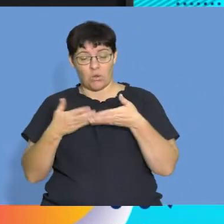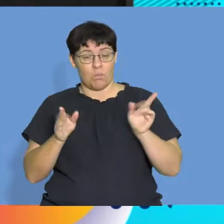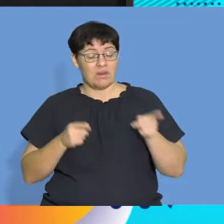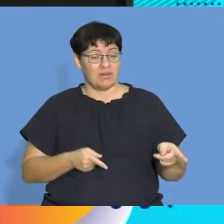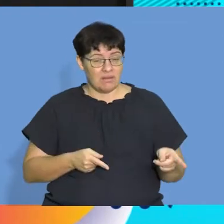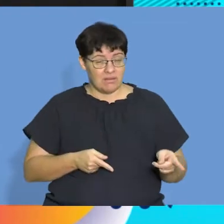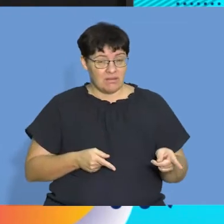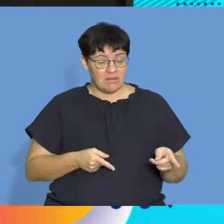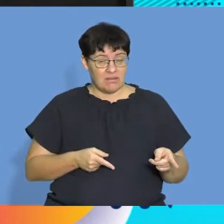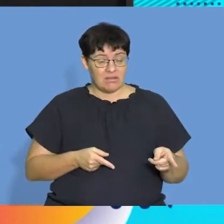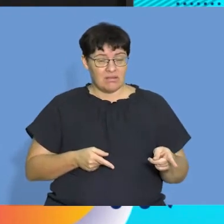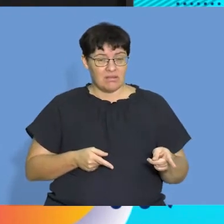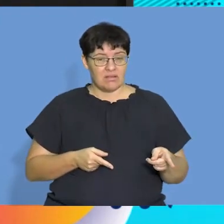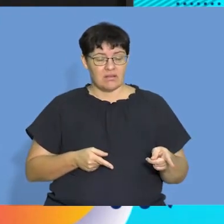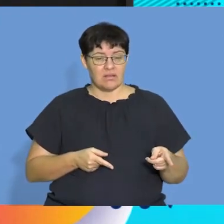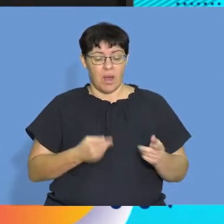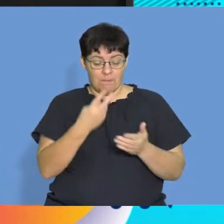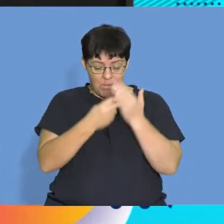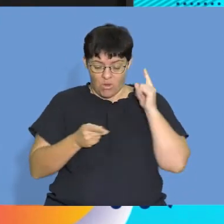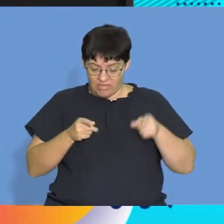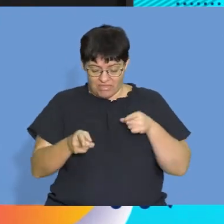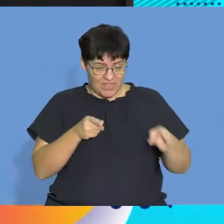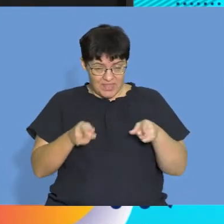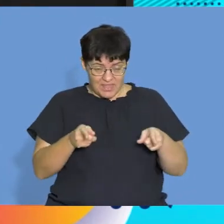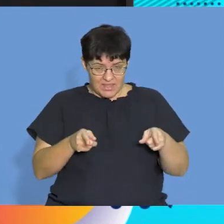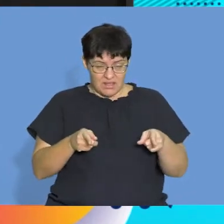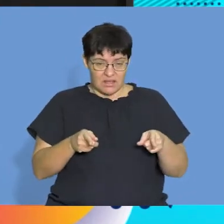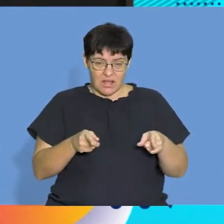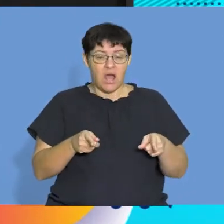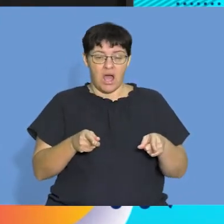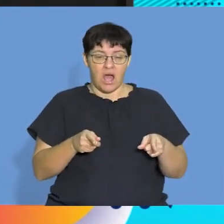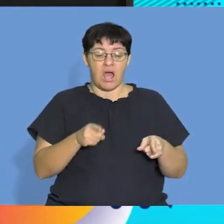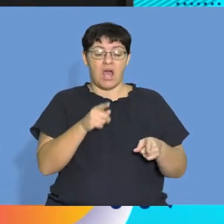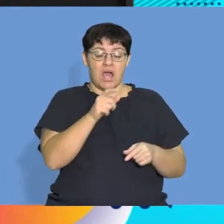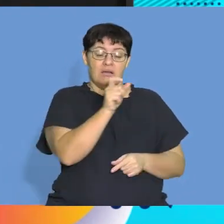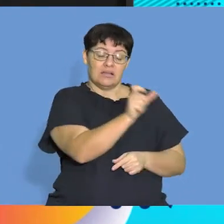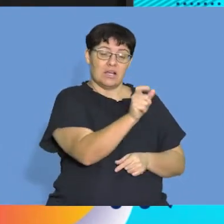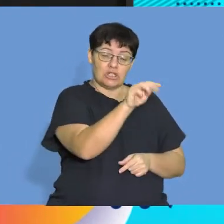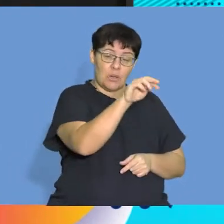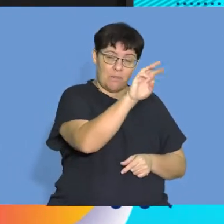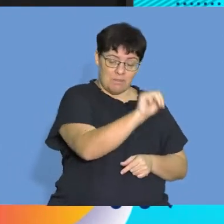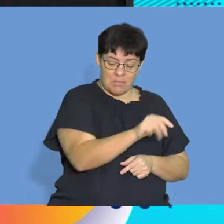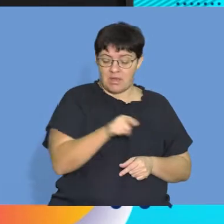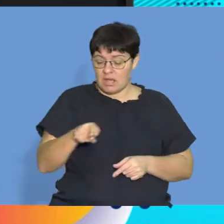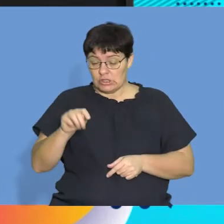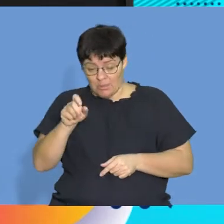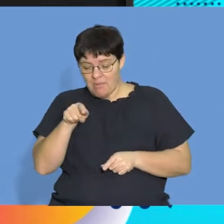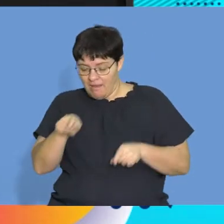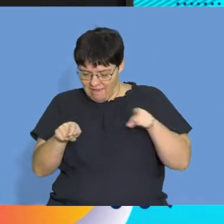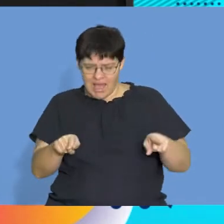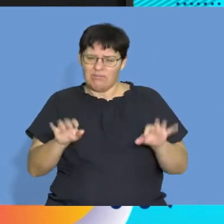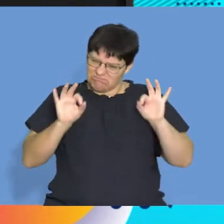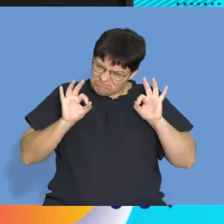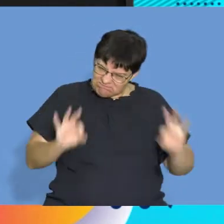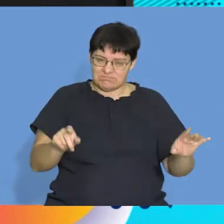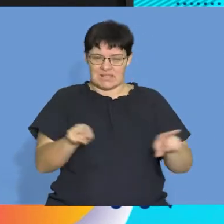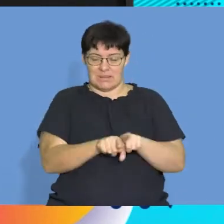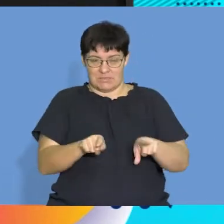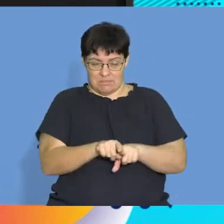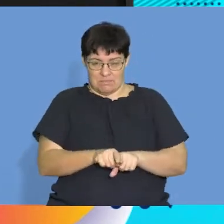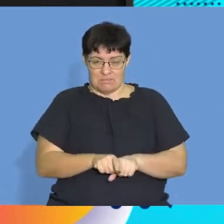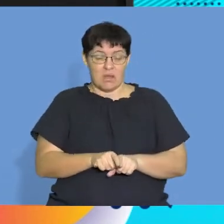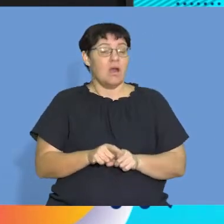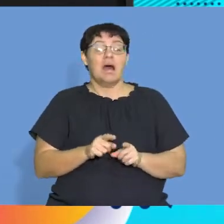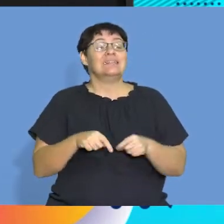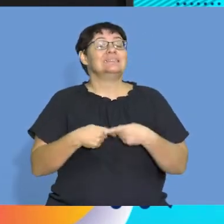have both terms that are identical in both the 2 brackets. The only thing that will be different